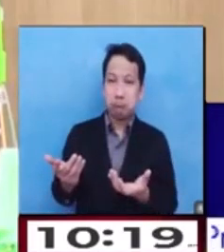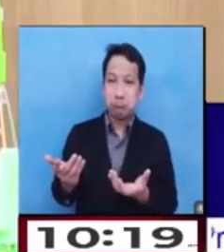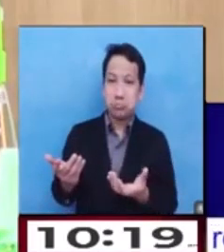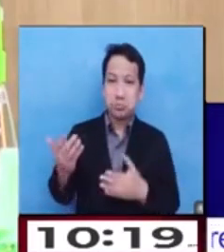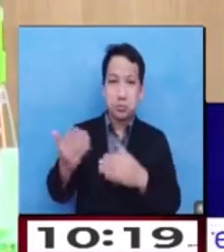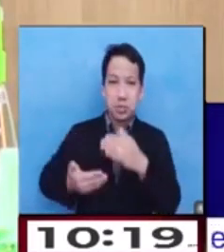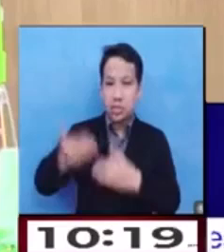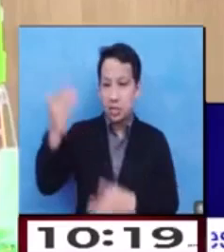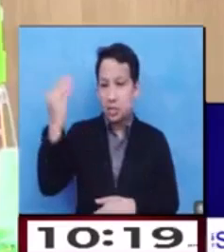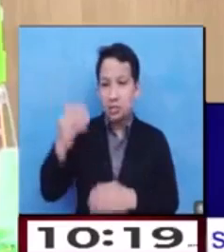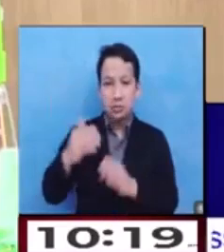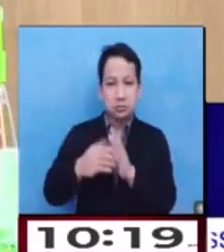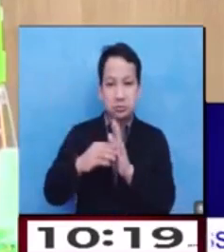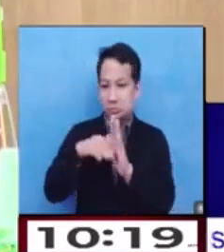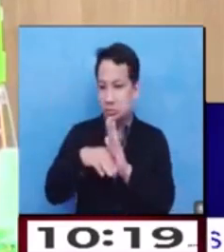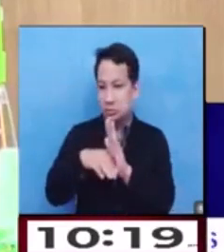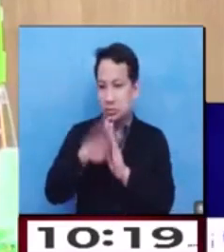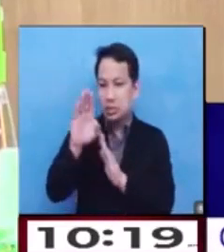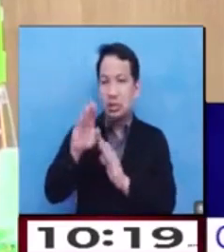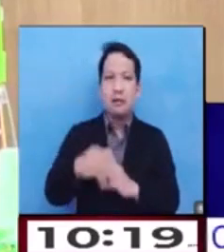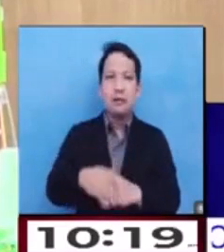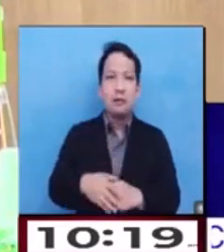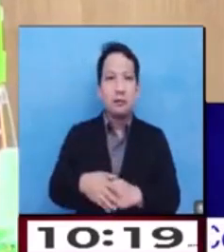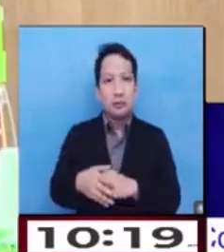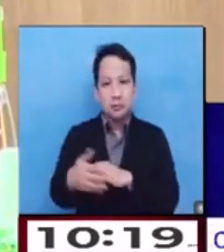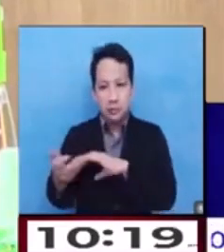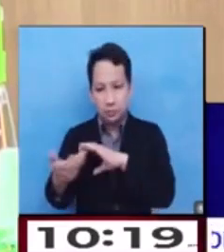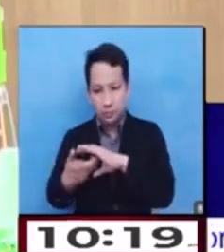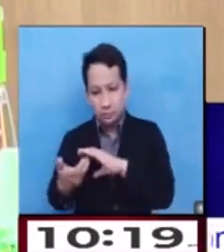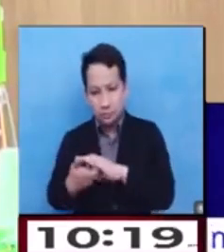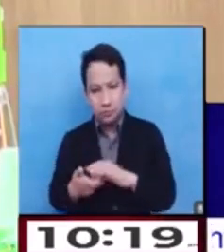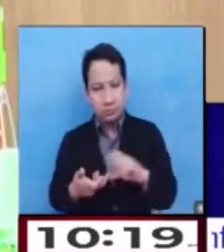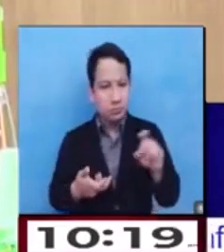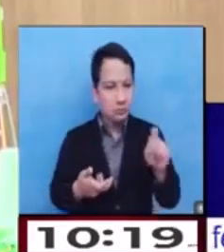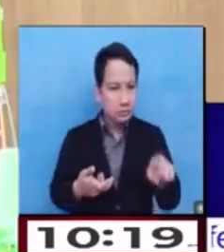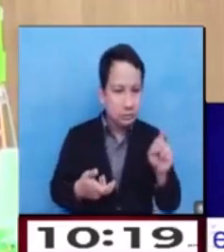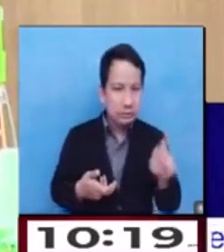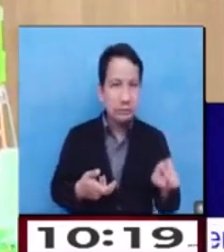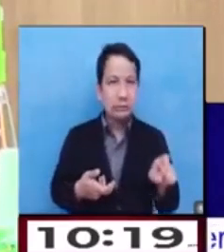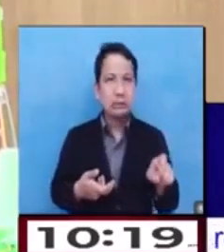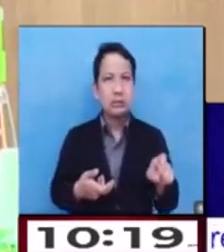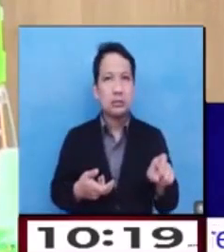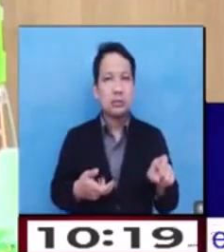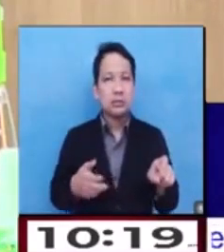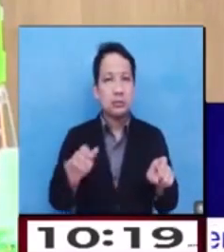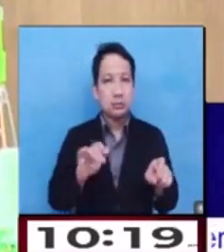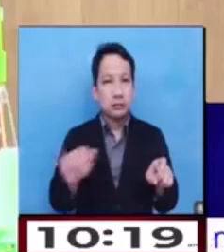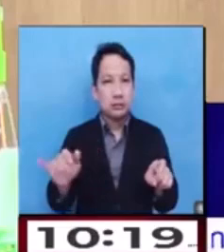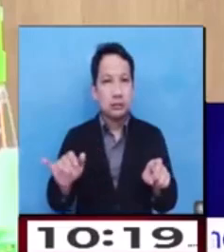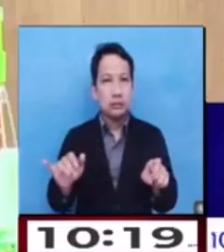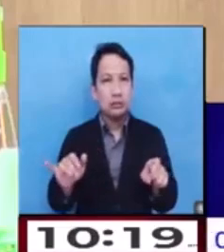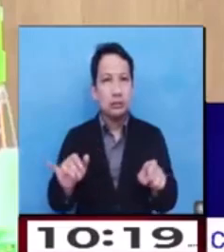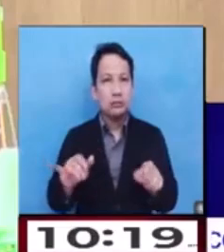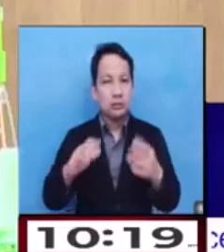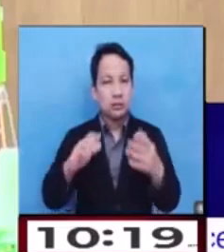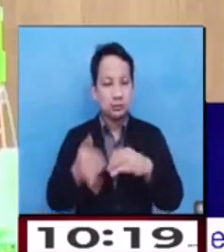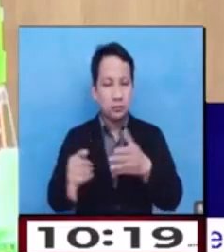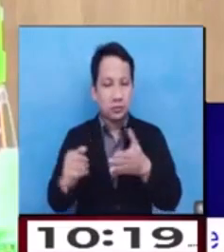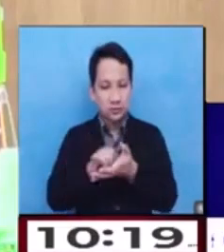can reduce the consumer demand, can also affect investment decisions to the extent